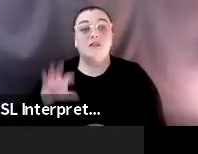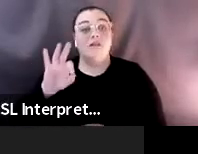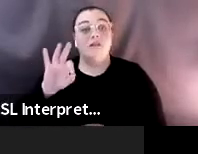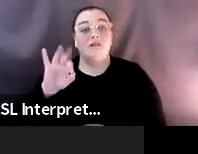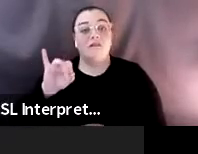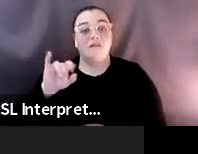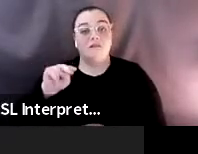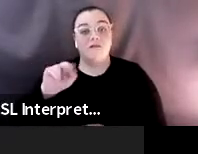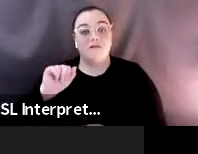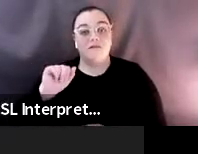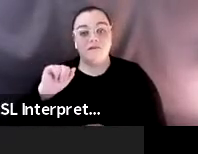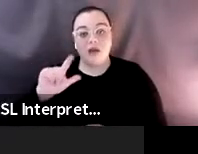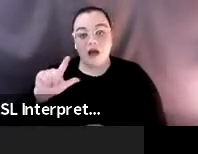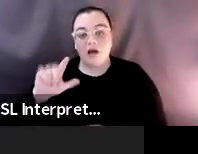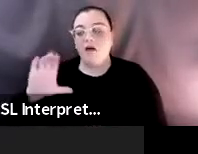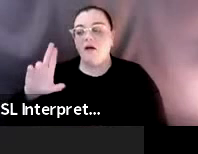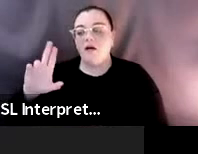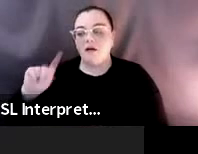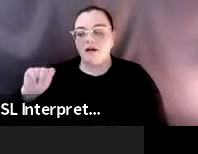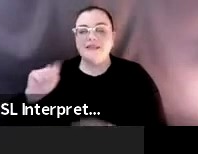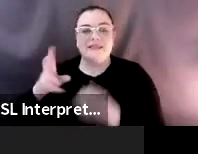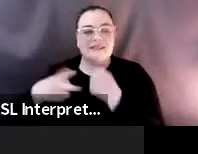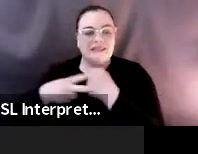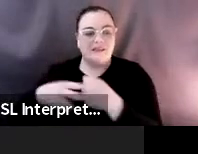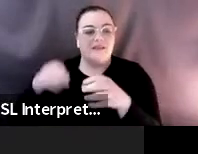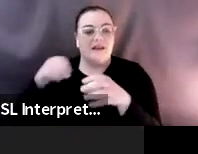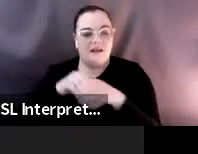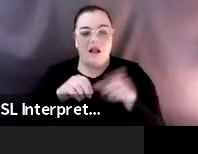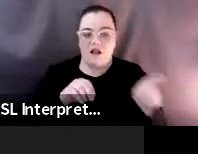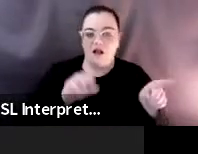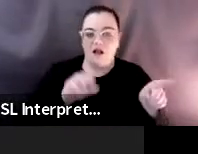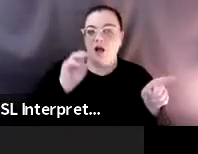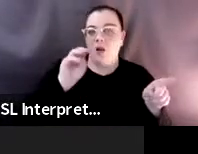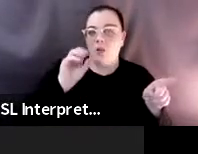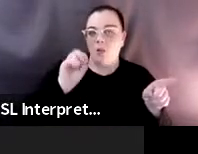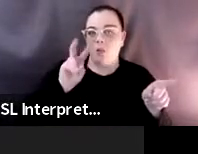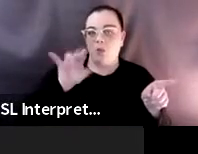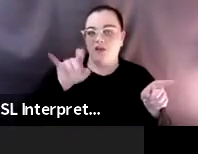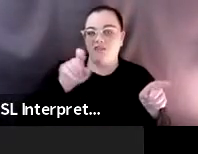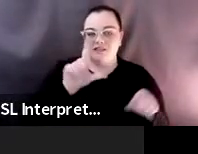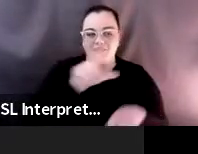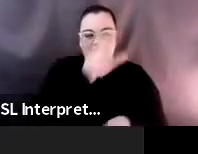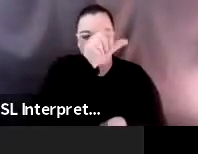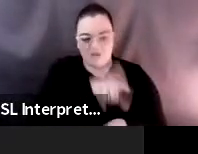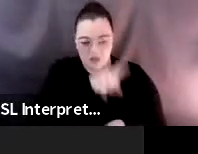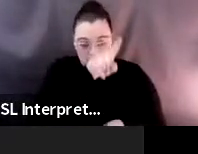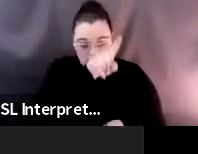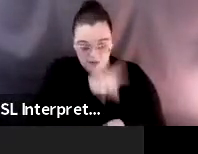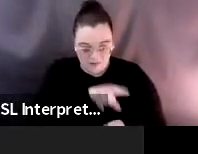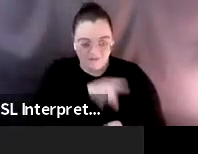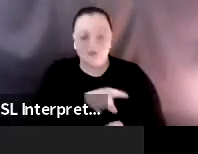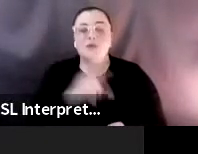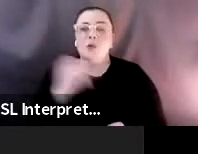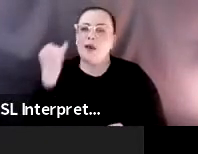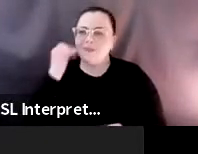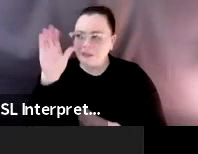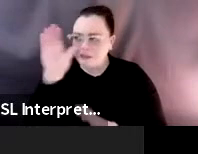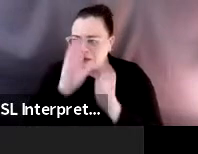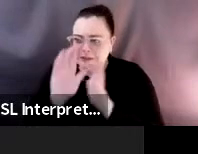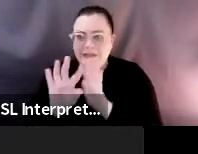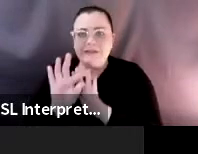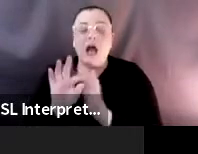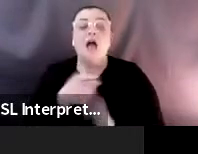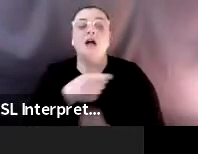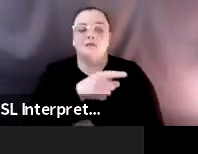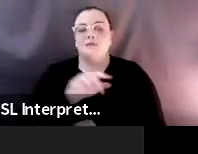libraries in your movies folder here. So you should be able to easily find it if you need to figure out where those libraries live. They're in the movies folder